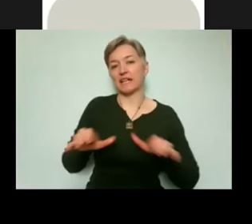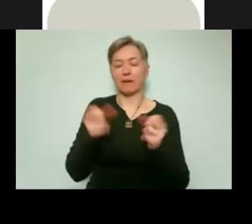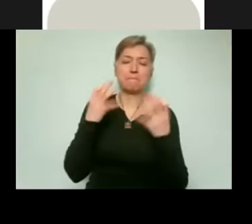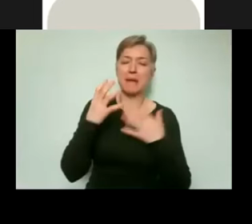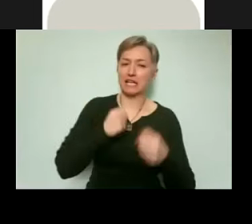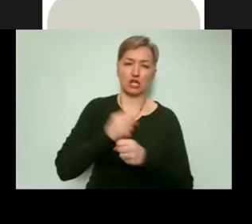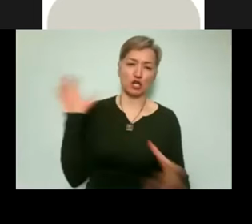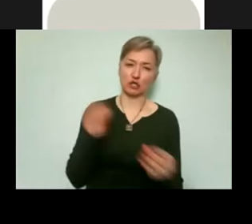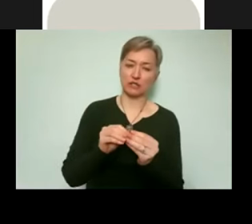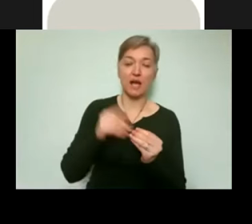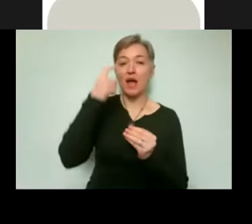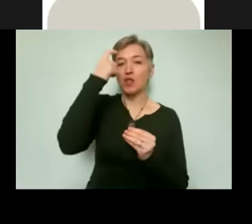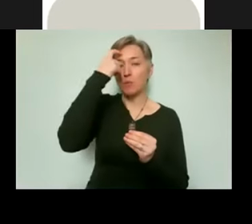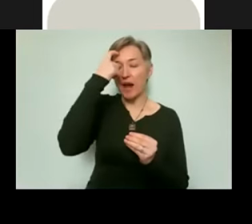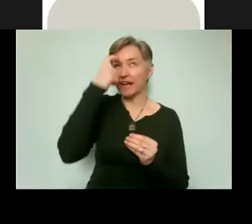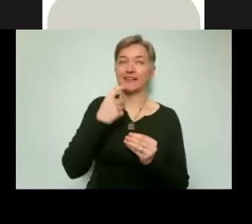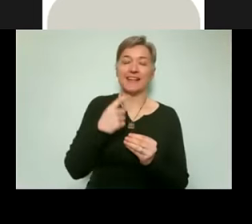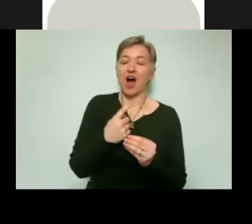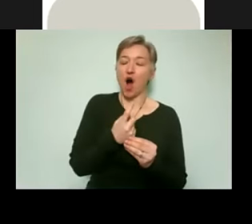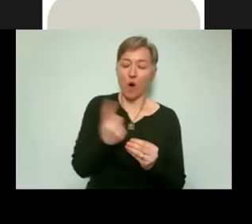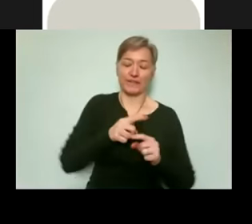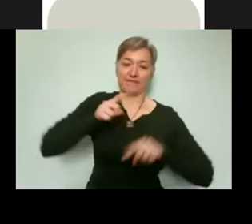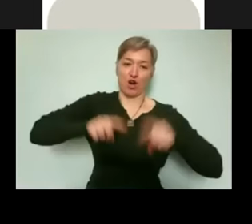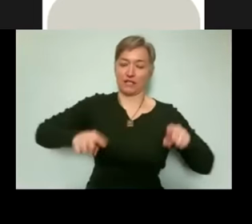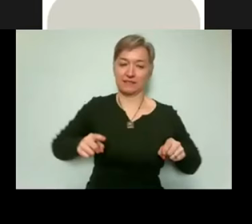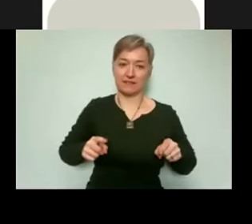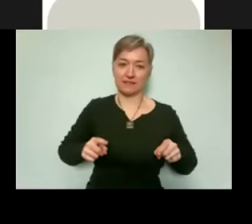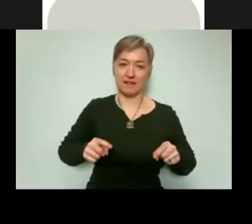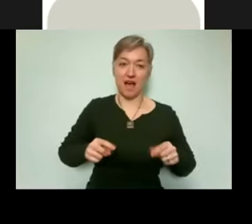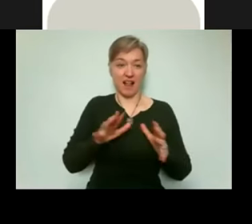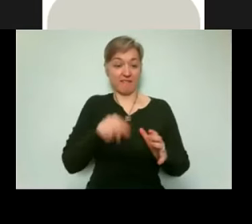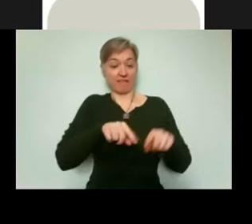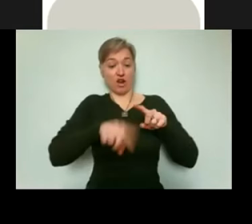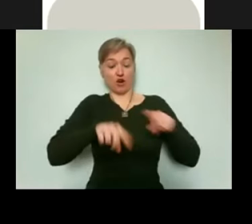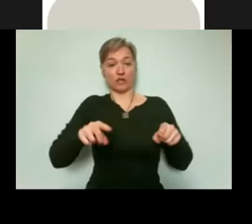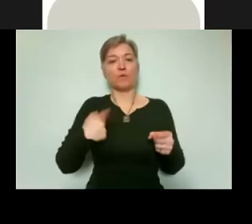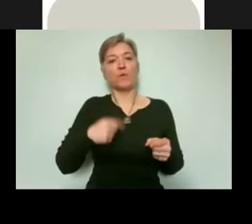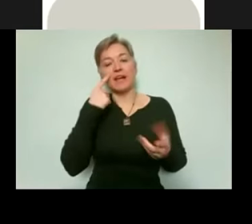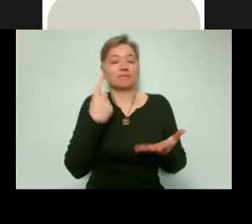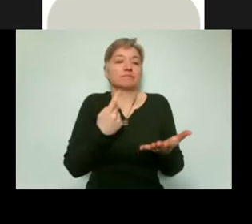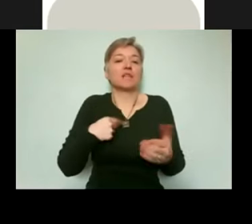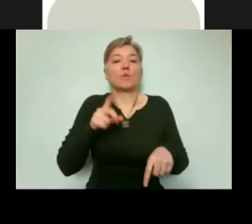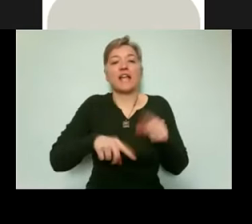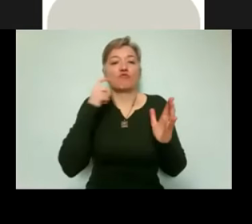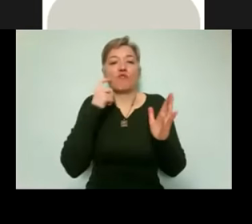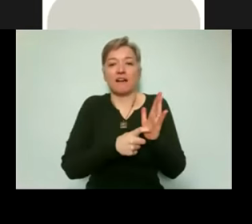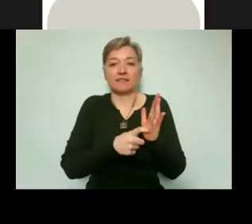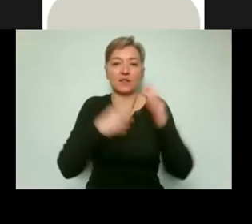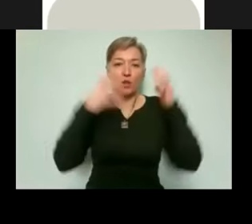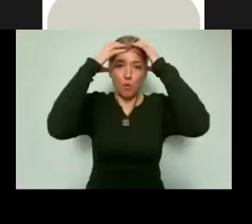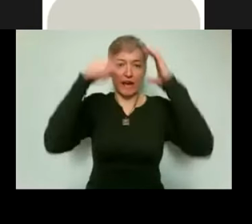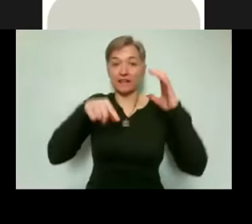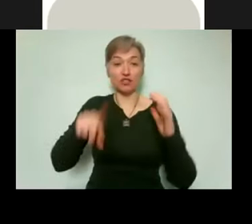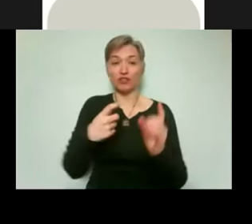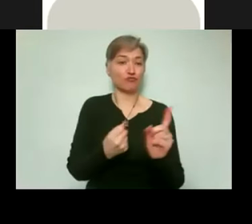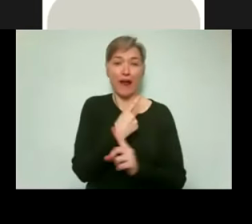The brain is notoriously variable, and much of that variability we think of being something that you can never recognize. The brain is stochastic. It's just different